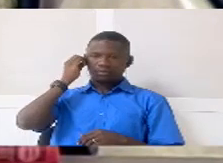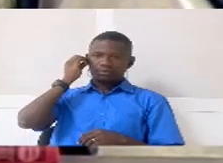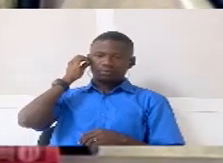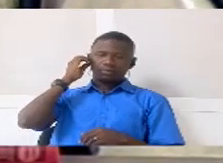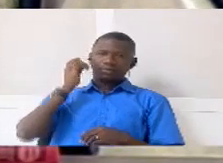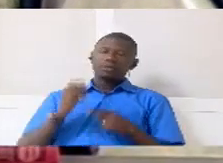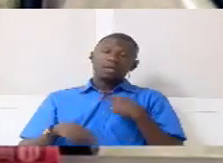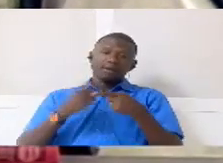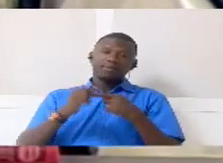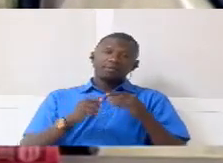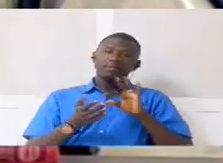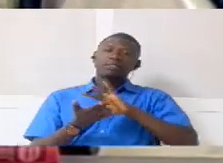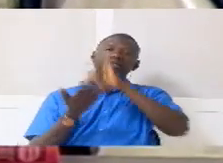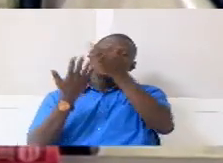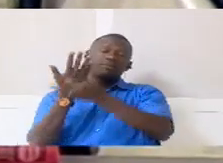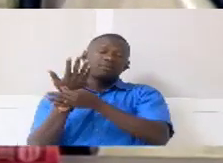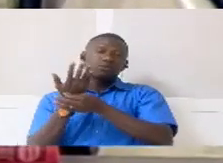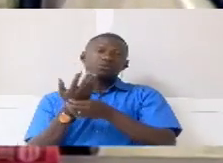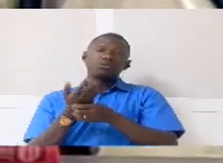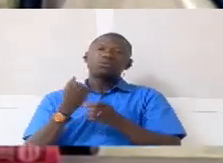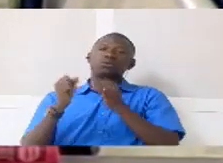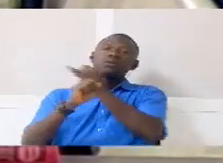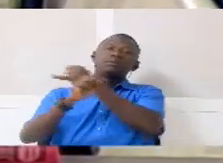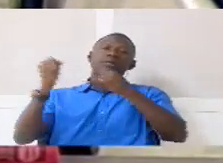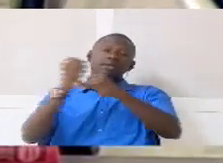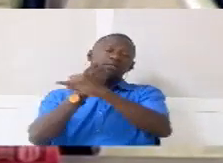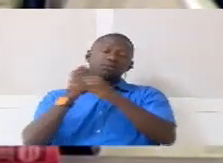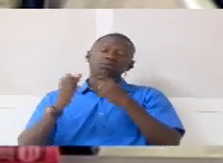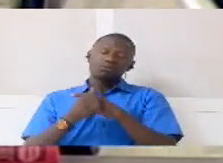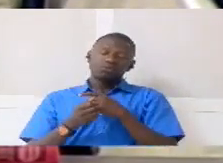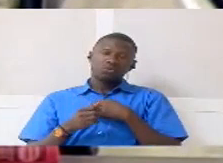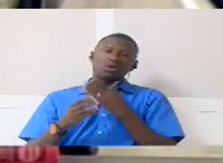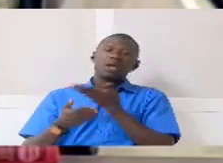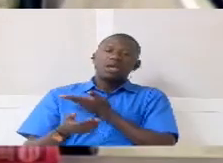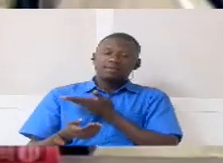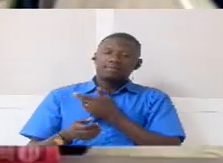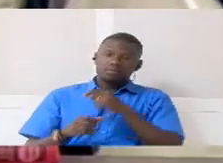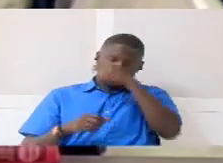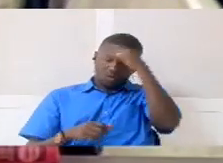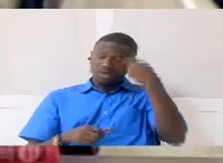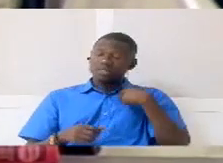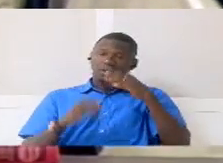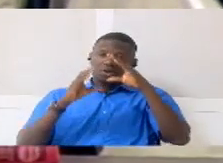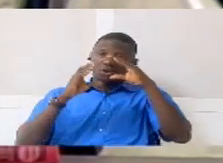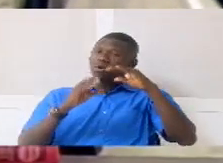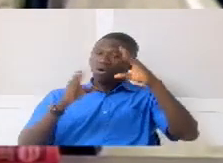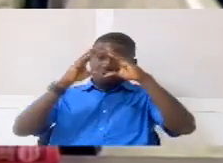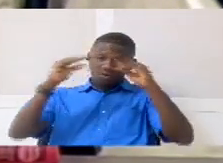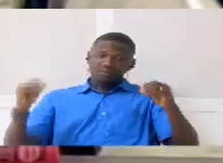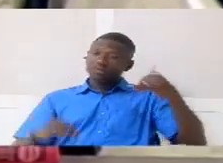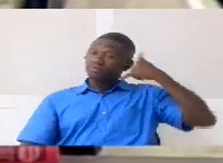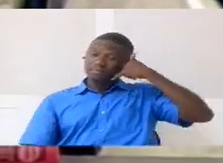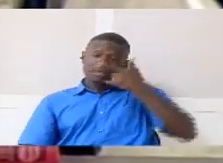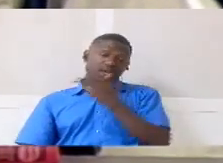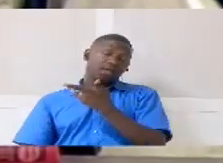mimbigero. Then I was transferred to Makati to handle the reception there. Ngasangi nari soto Makati. I had 4 years